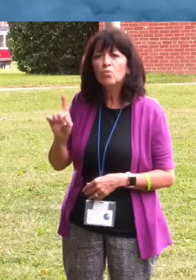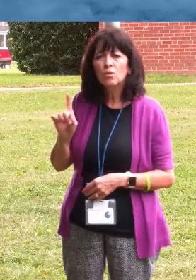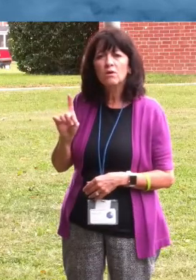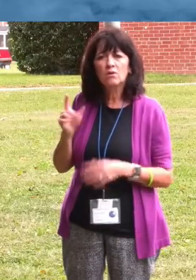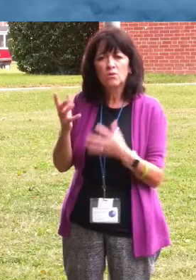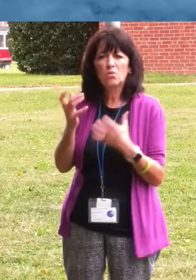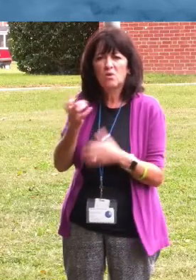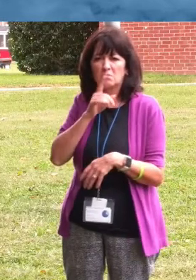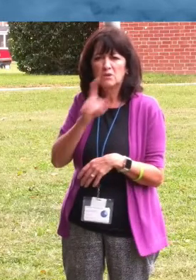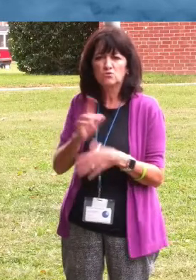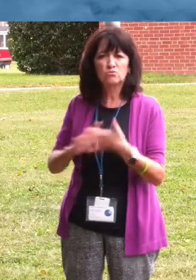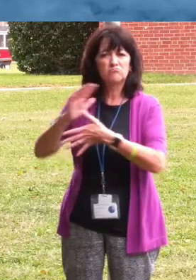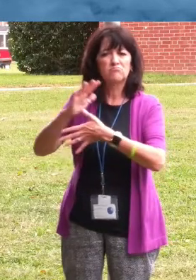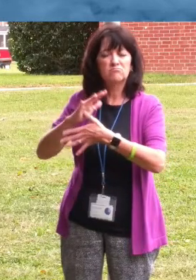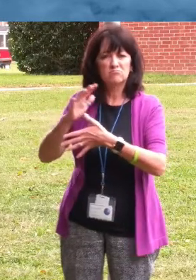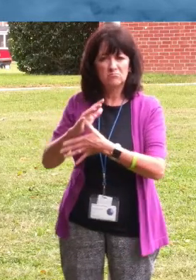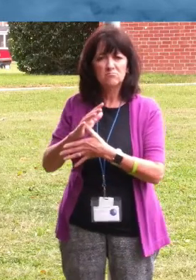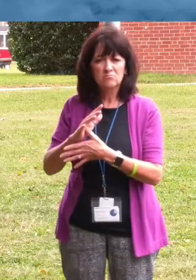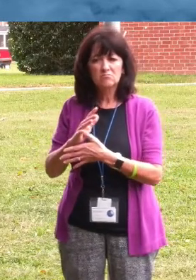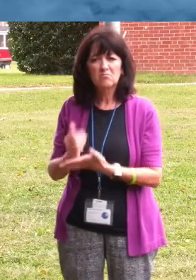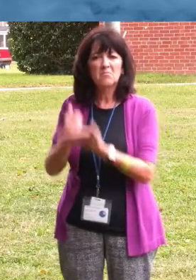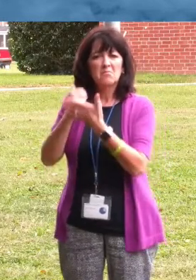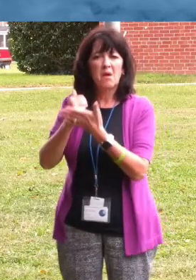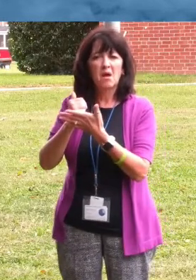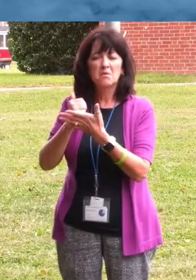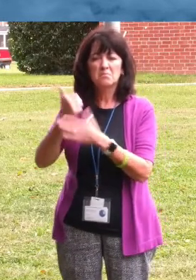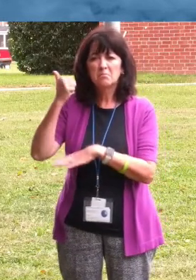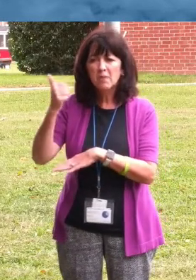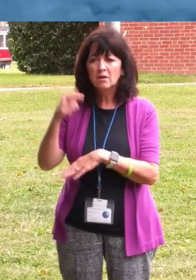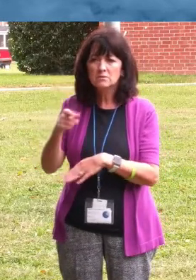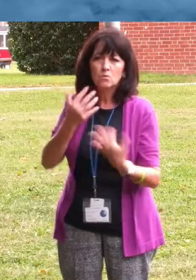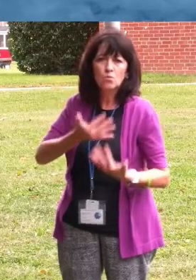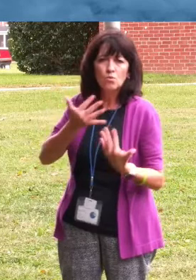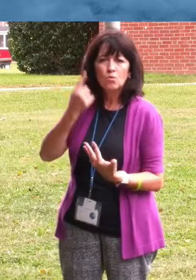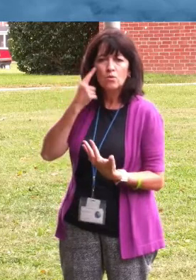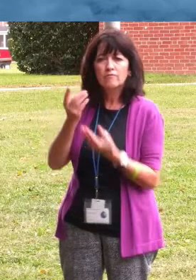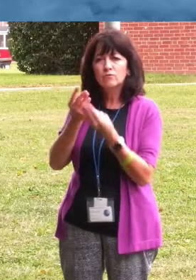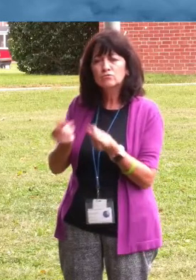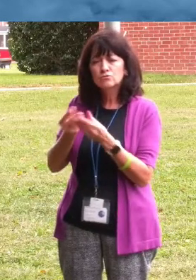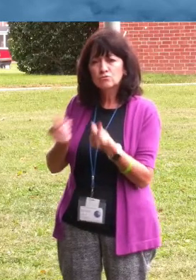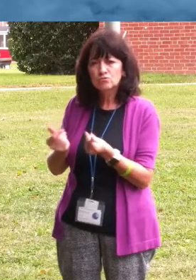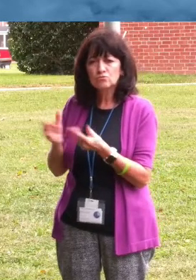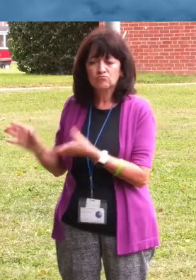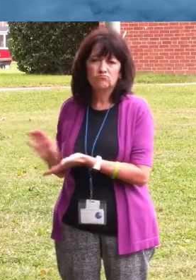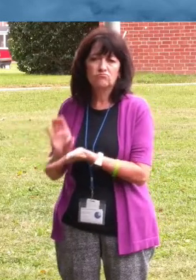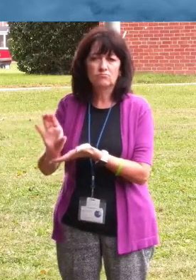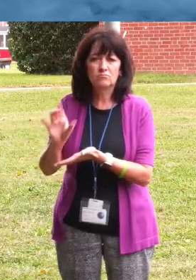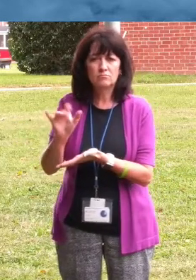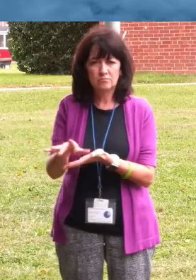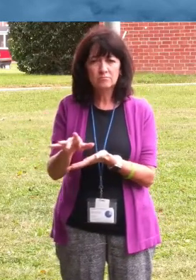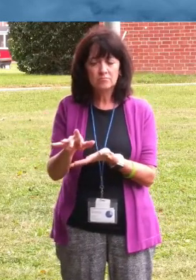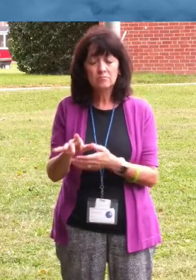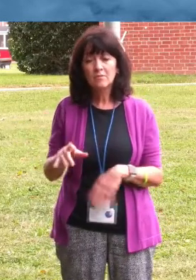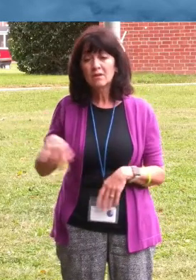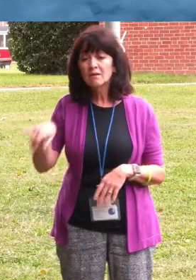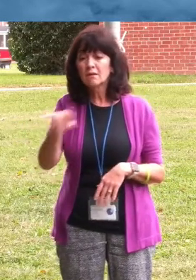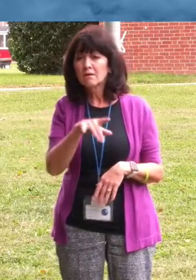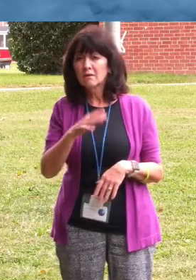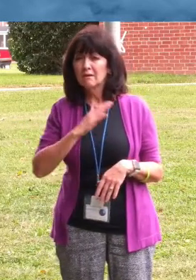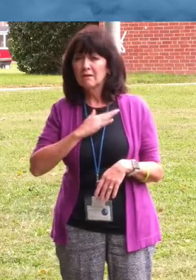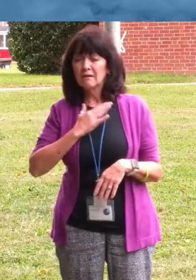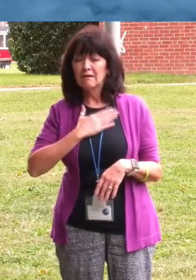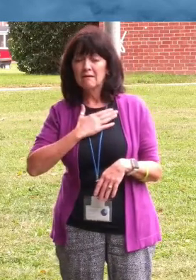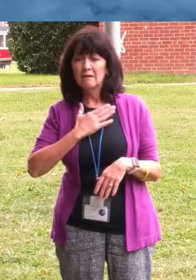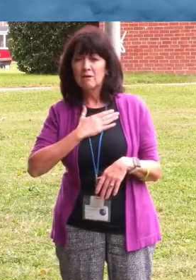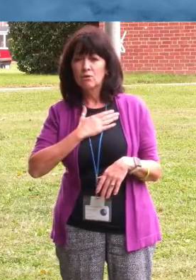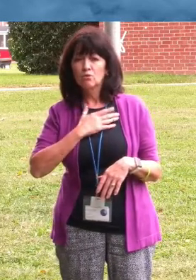protect vulnerable populations, to address some of the challenges that vulnerable populations have in our state, to enhance